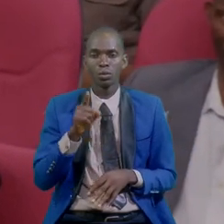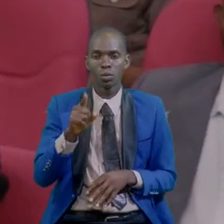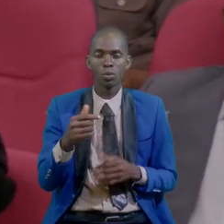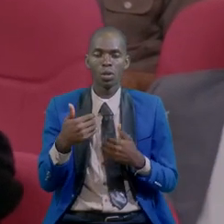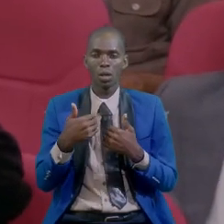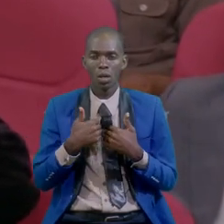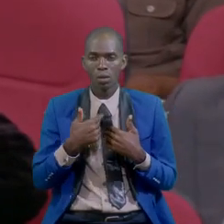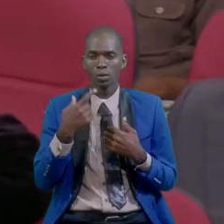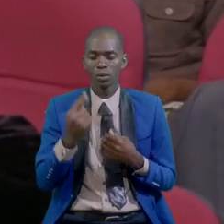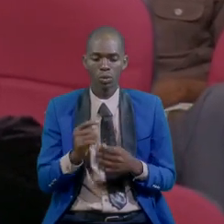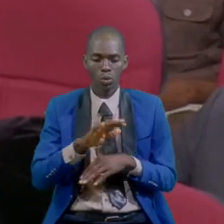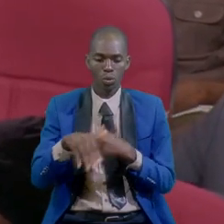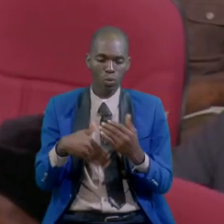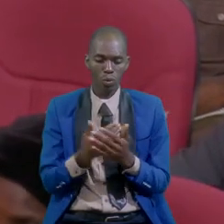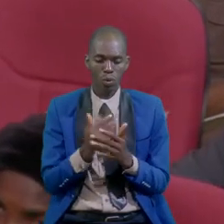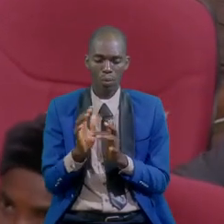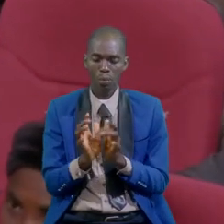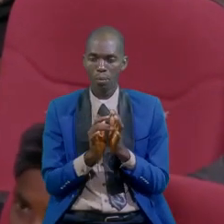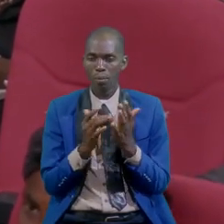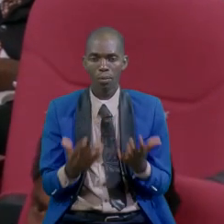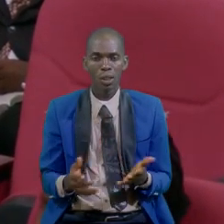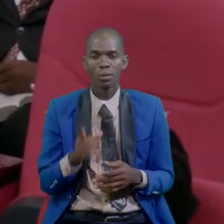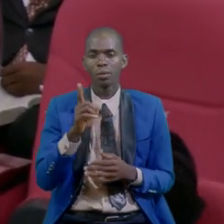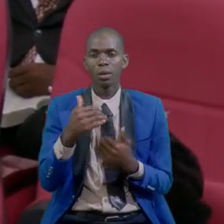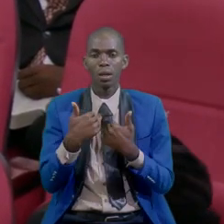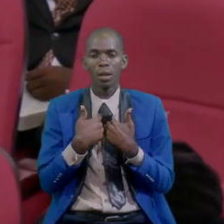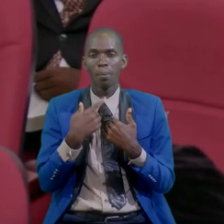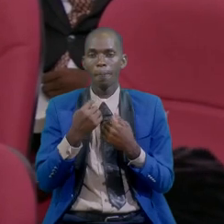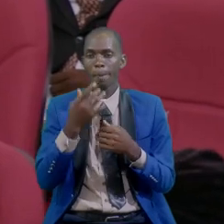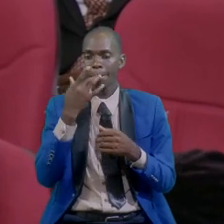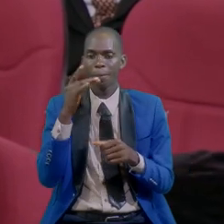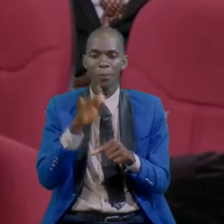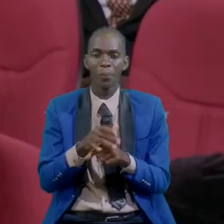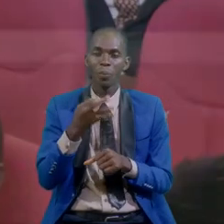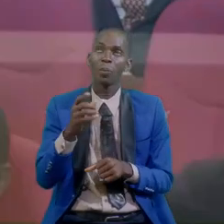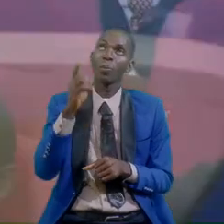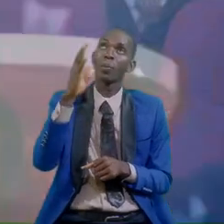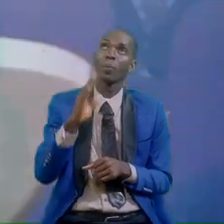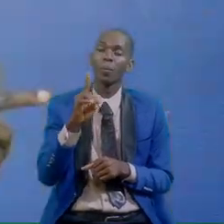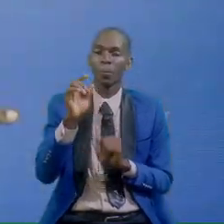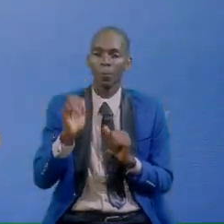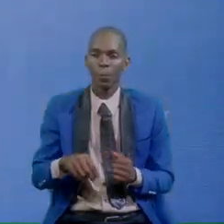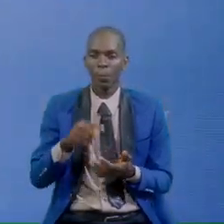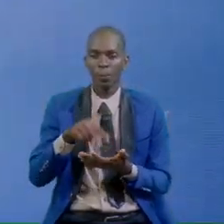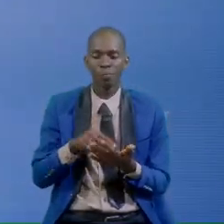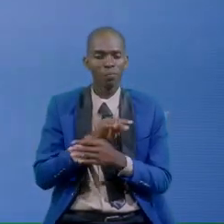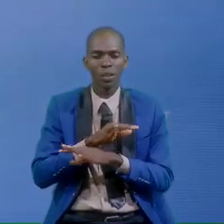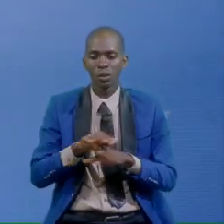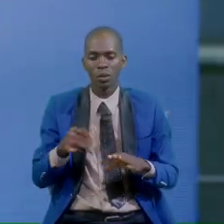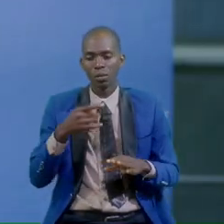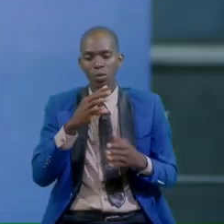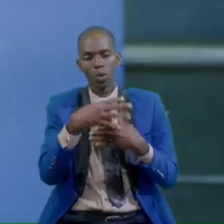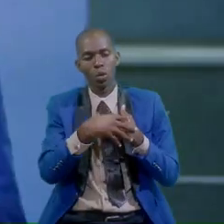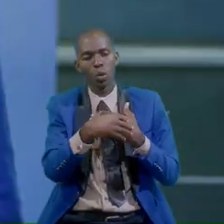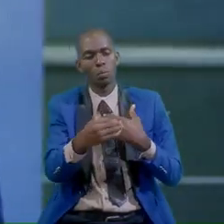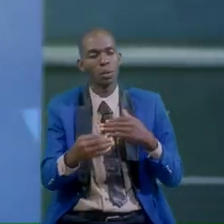whole Bible. You have the promises of God that you can read. So don't say Elijah